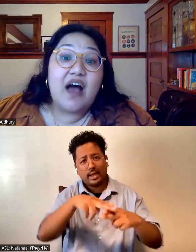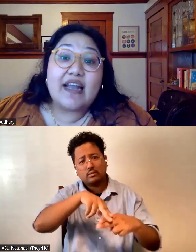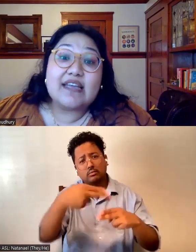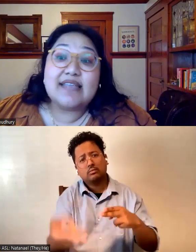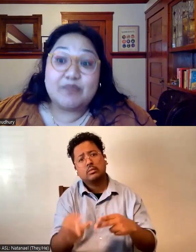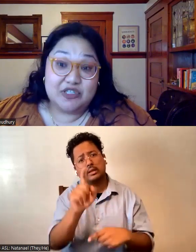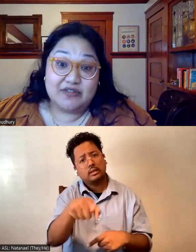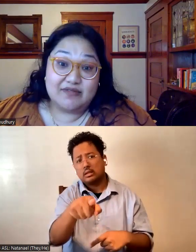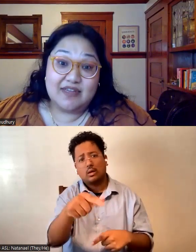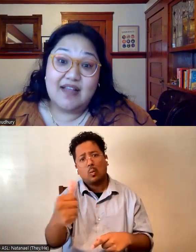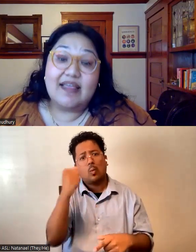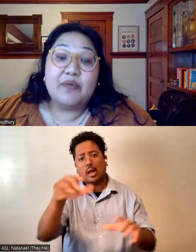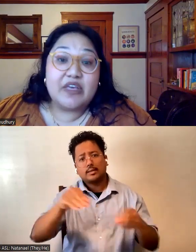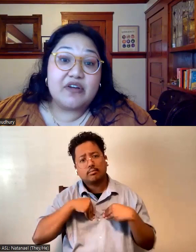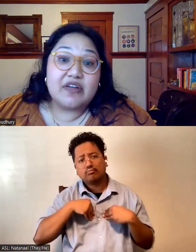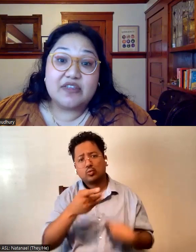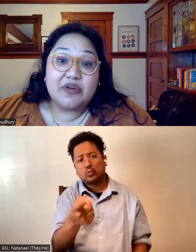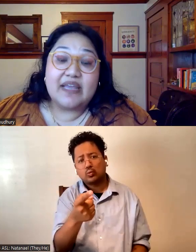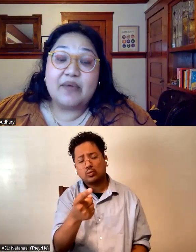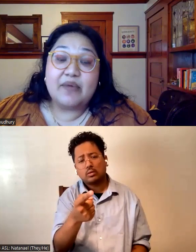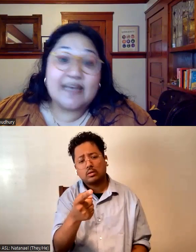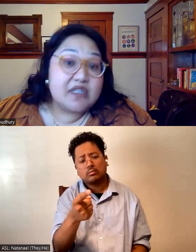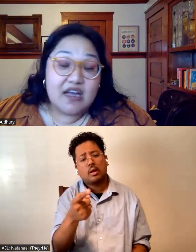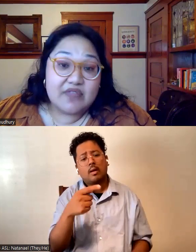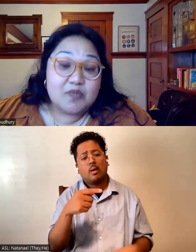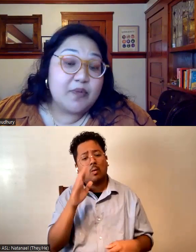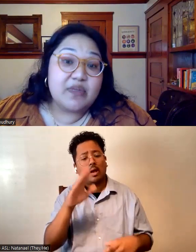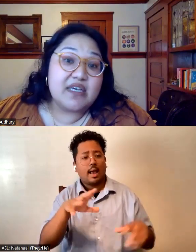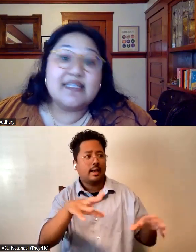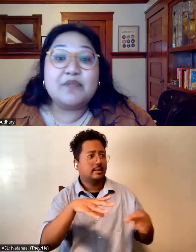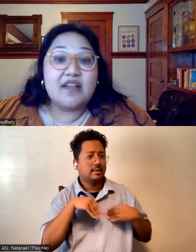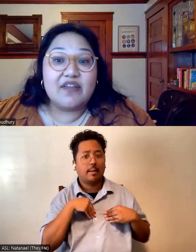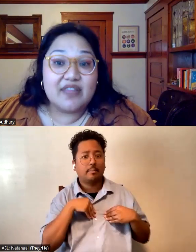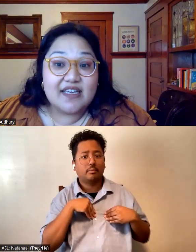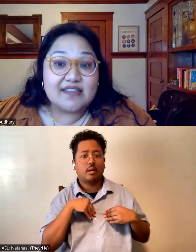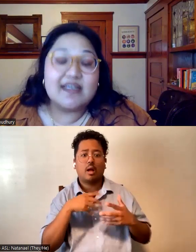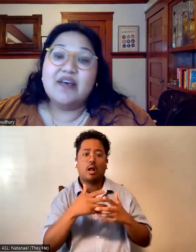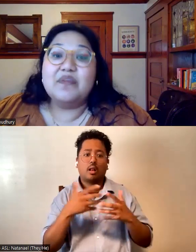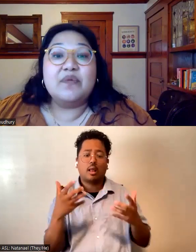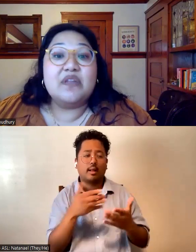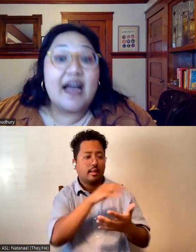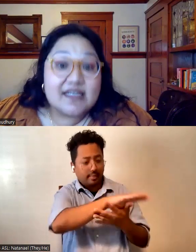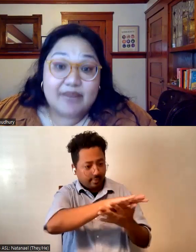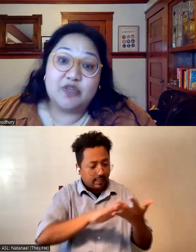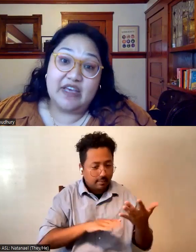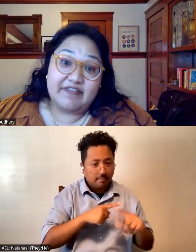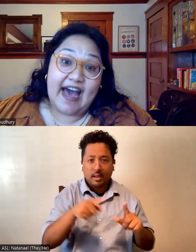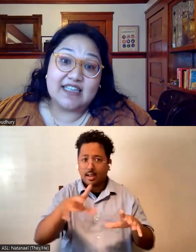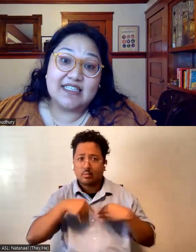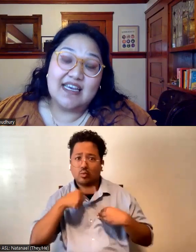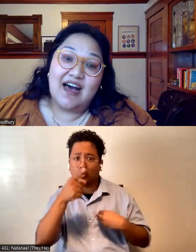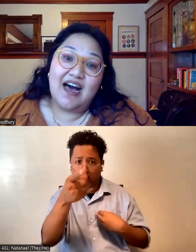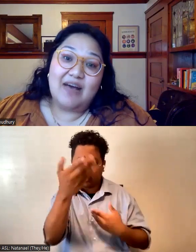They will not accept you. They will make they will accept these people will accept a lot of things, but they will not accept you being